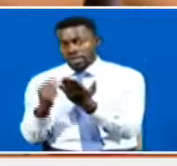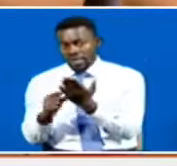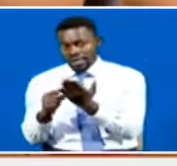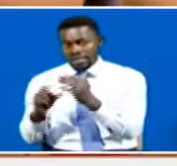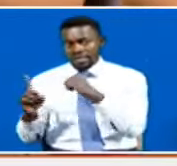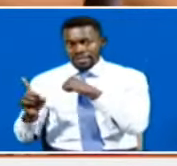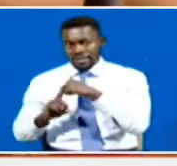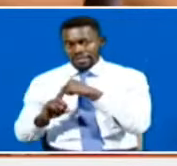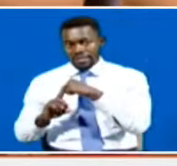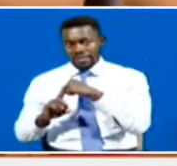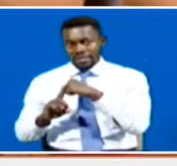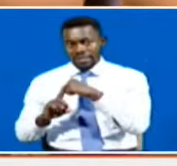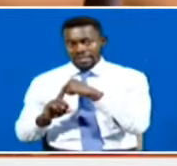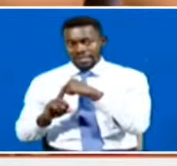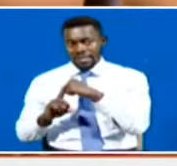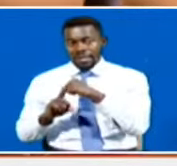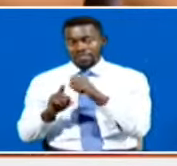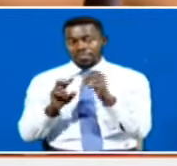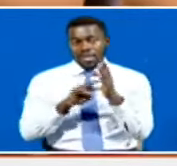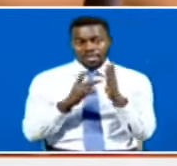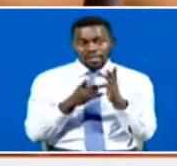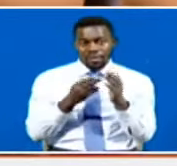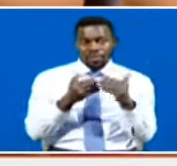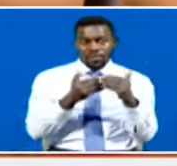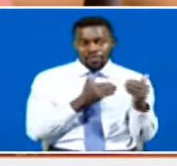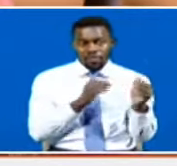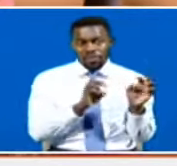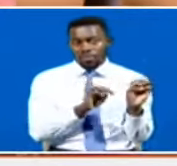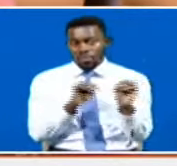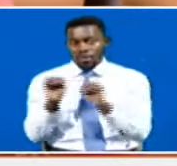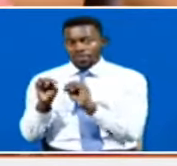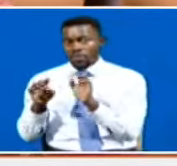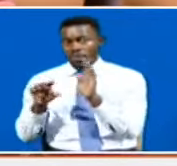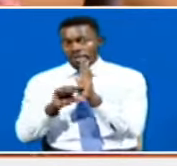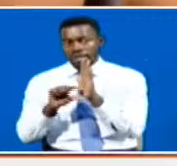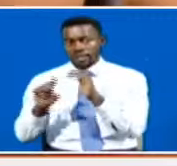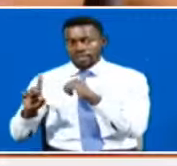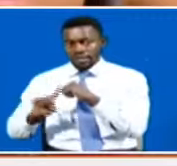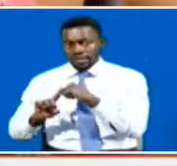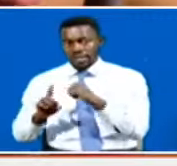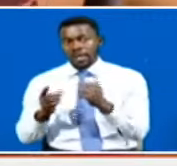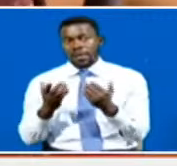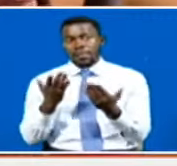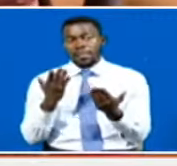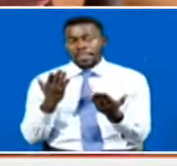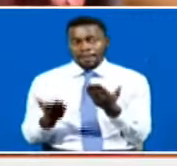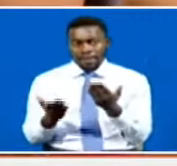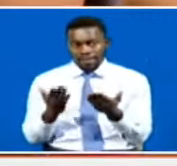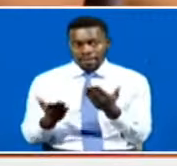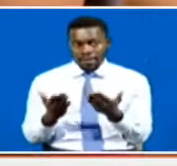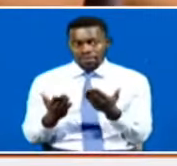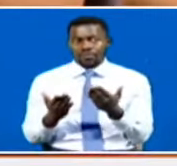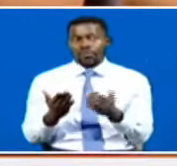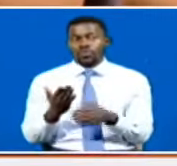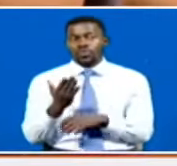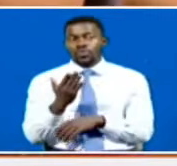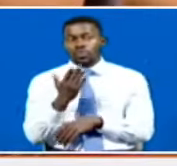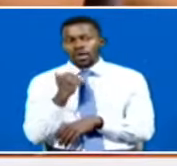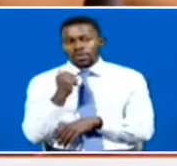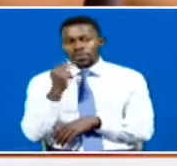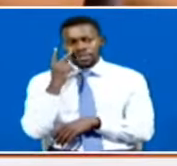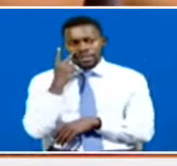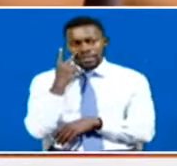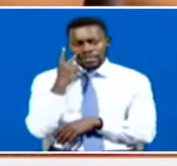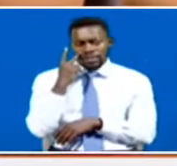And that means as you move that content to grade 6, you may want to look at where it was sitting and say,